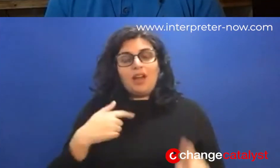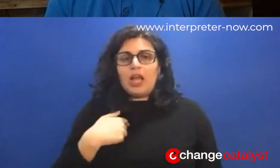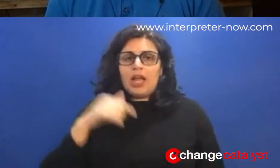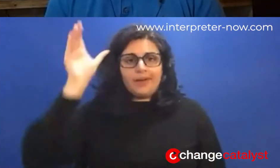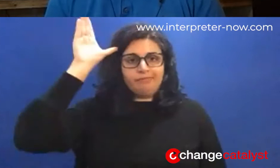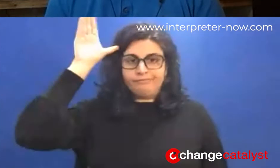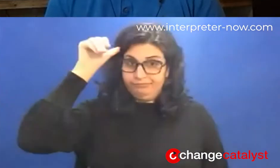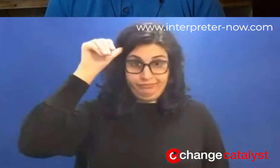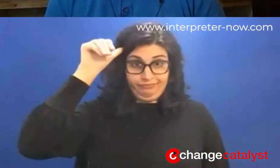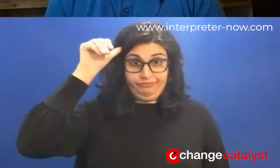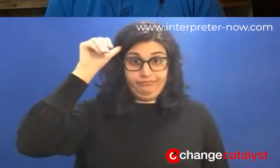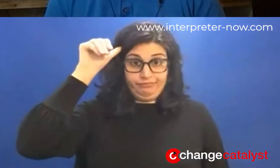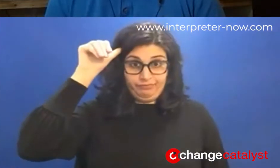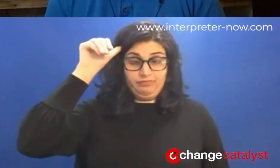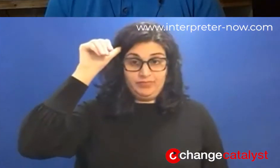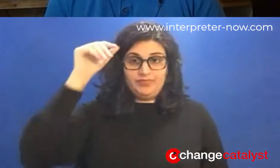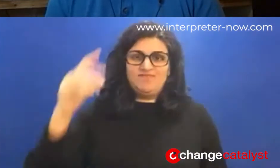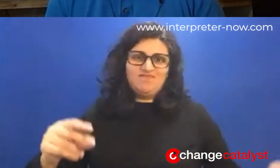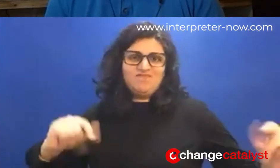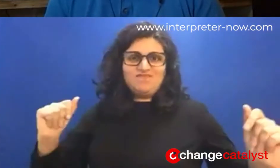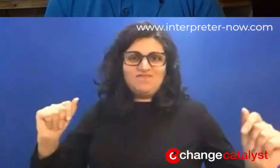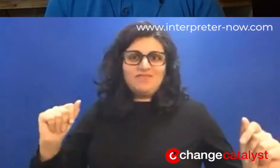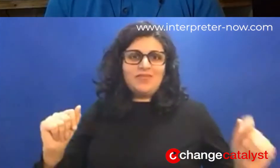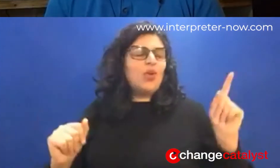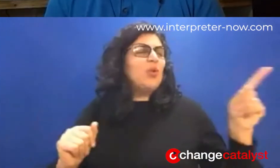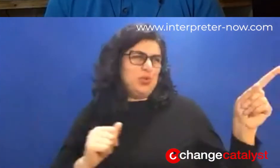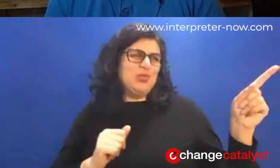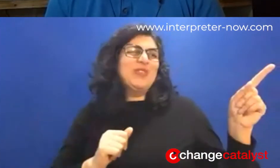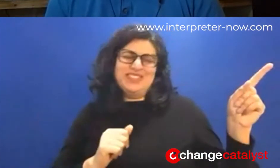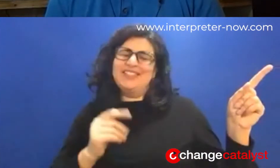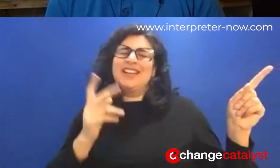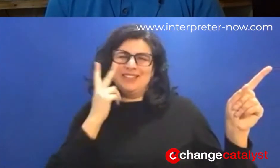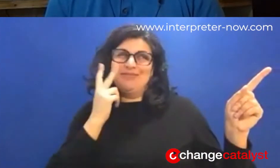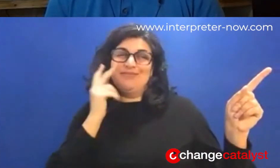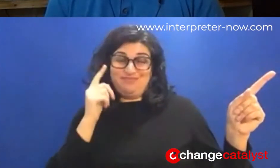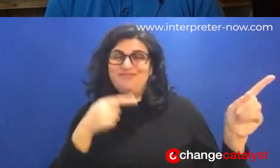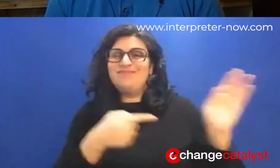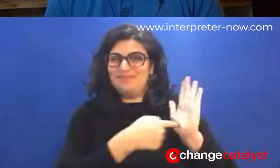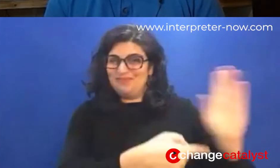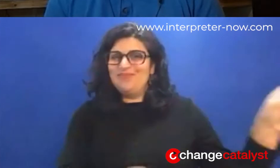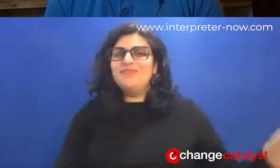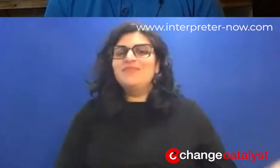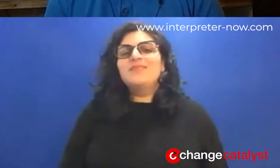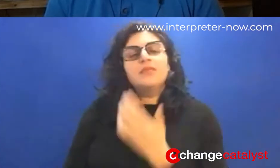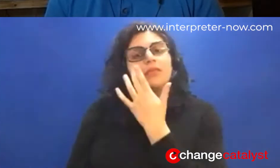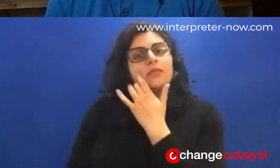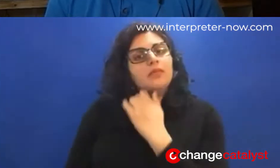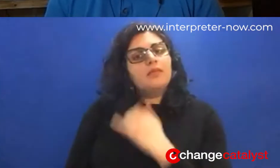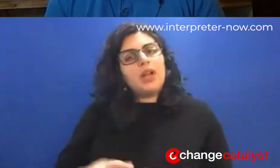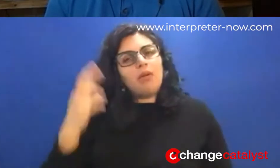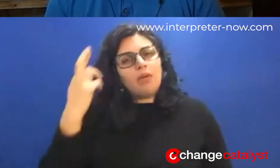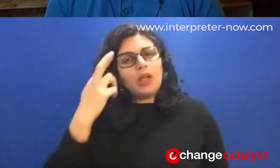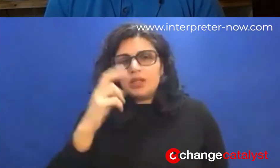heck. So I immediately went, well, you just wait and see. But I also realized not